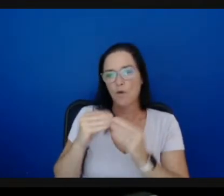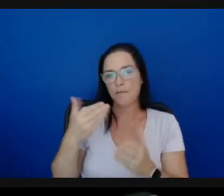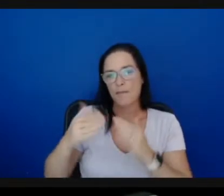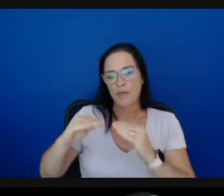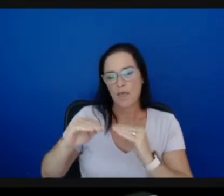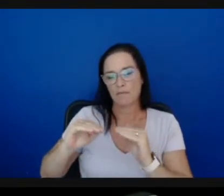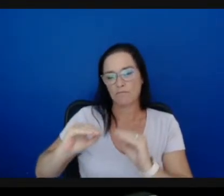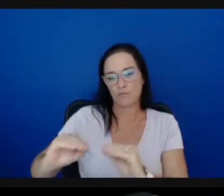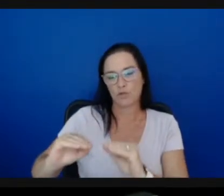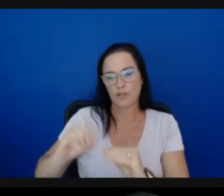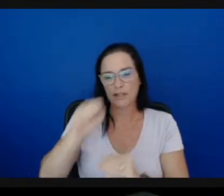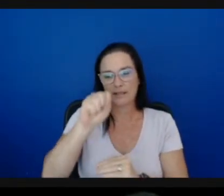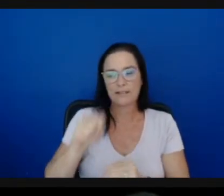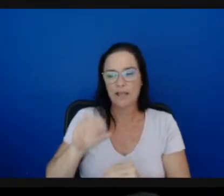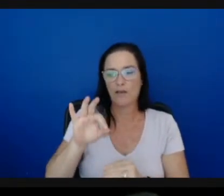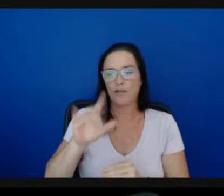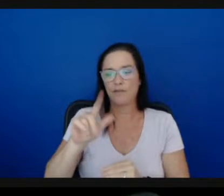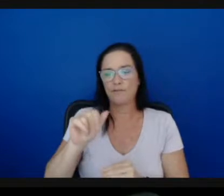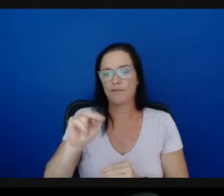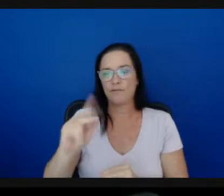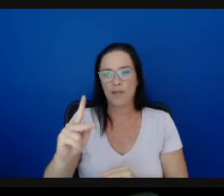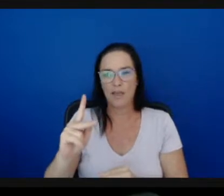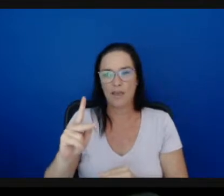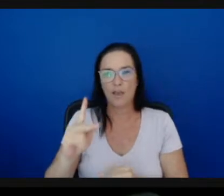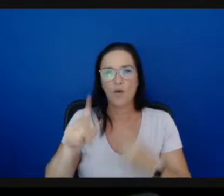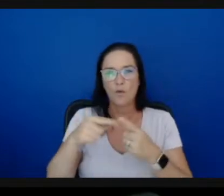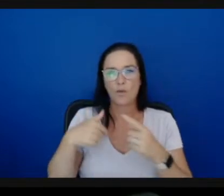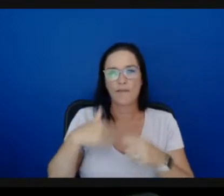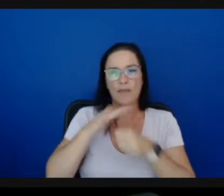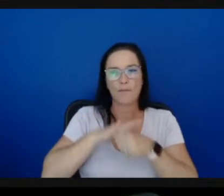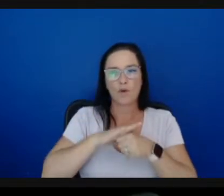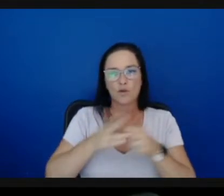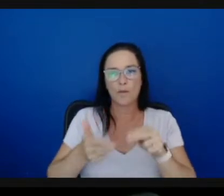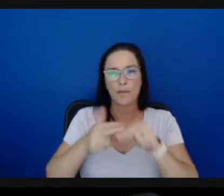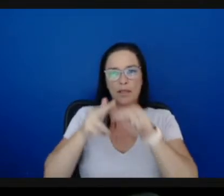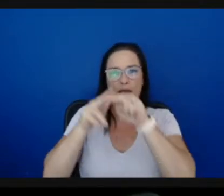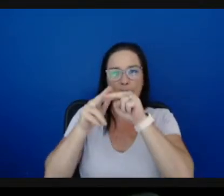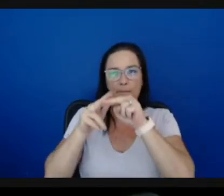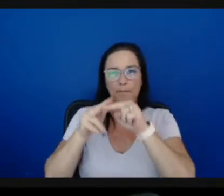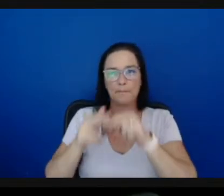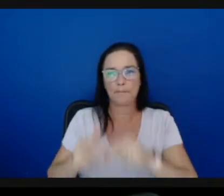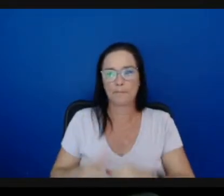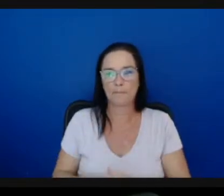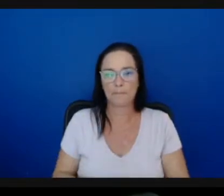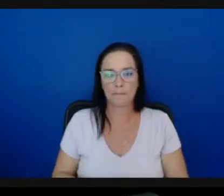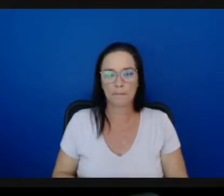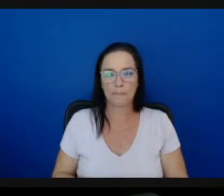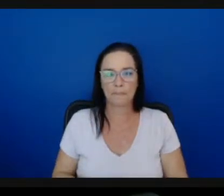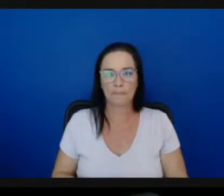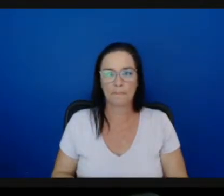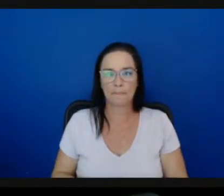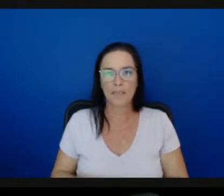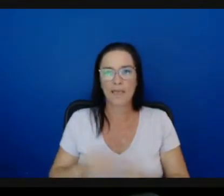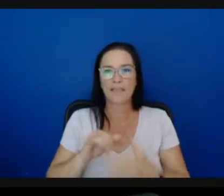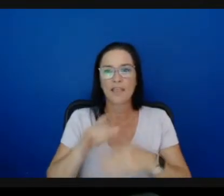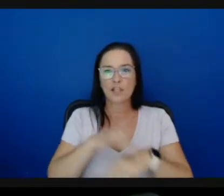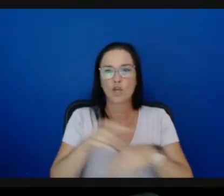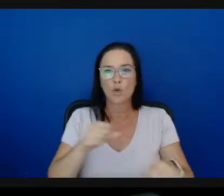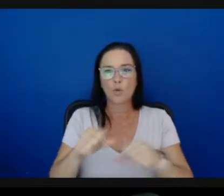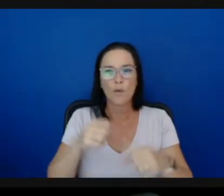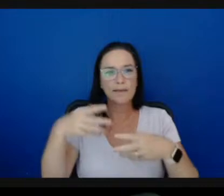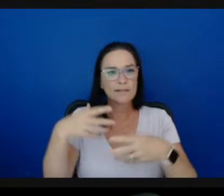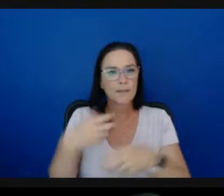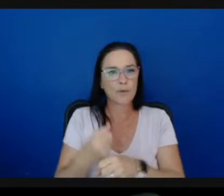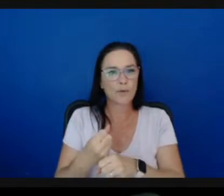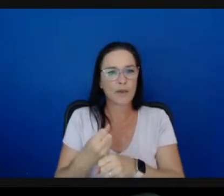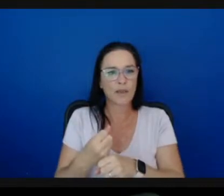well as all the pressure builds from the summit towards the ocean there. And that's the earthquake summary. It's